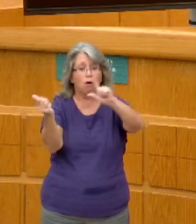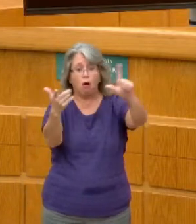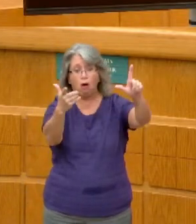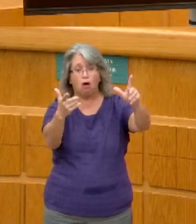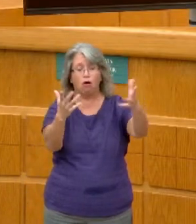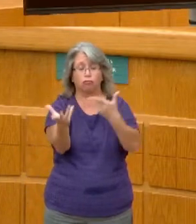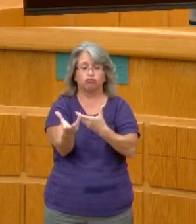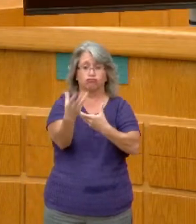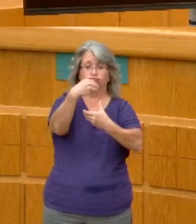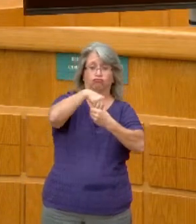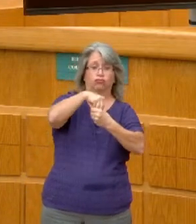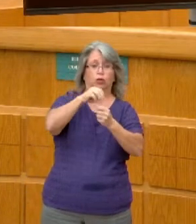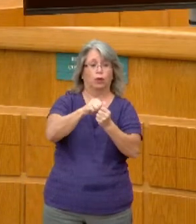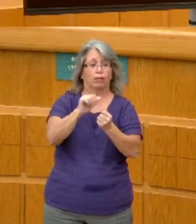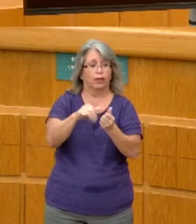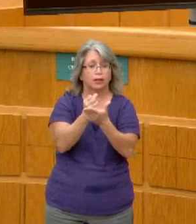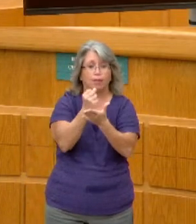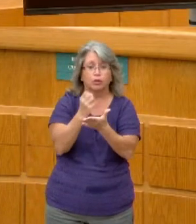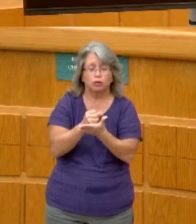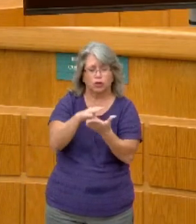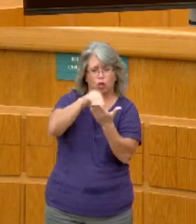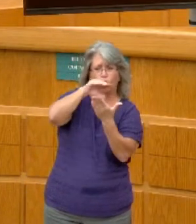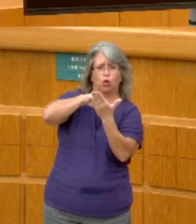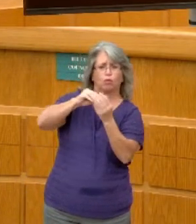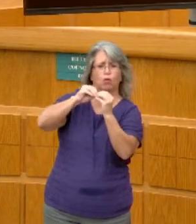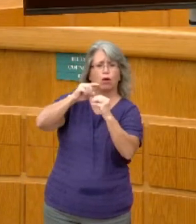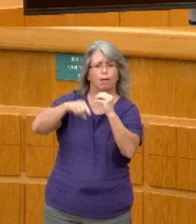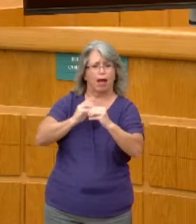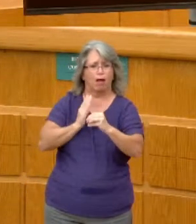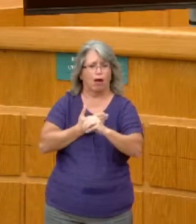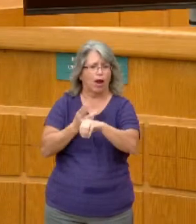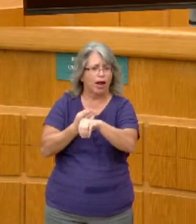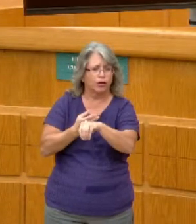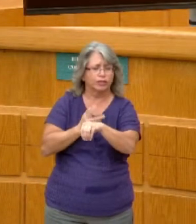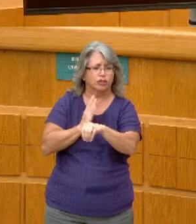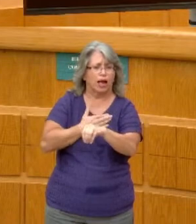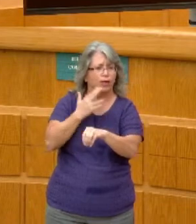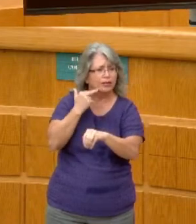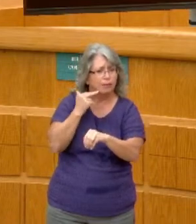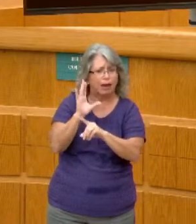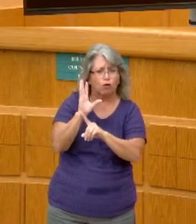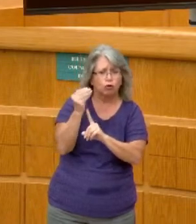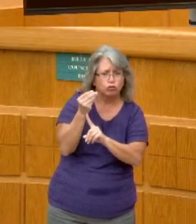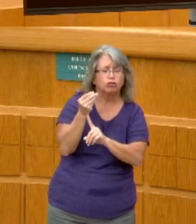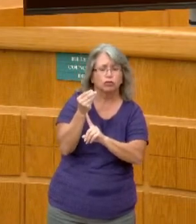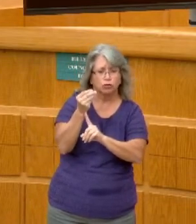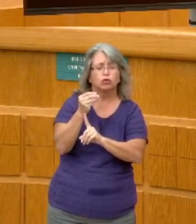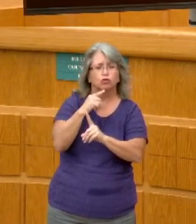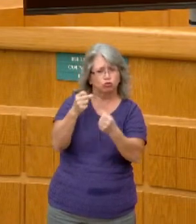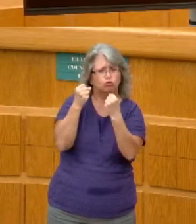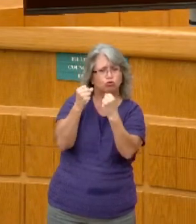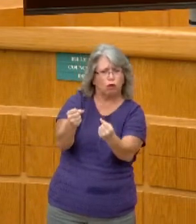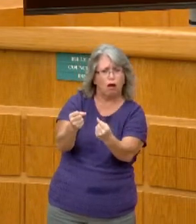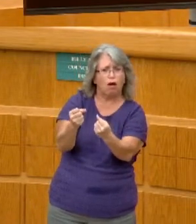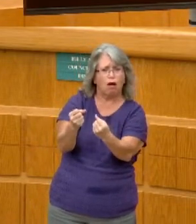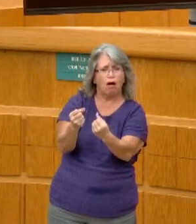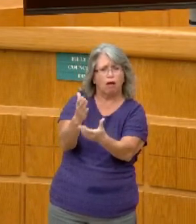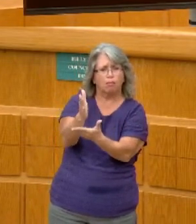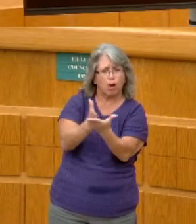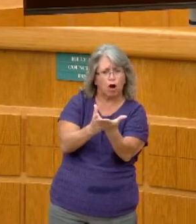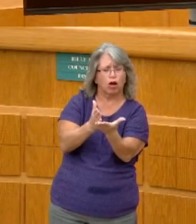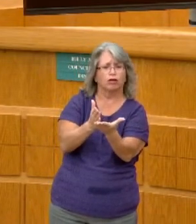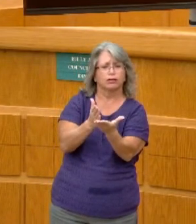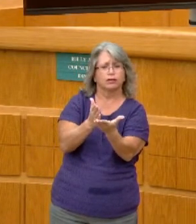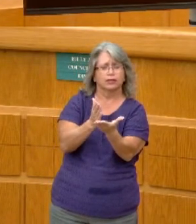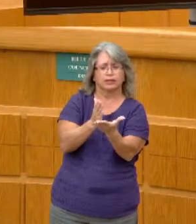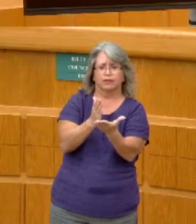learn about the heritage, the Hispanic culture. It's the strong part of a fabric that makes Texas a